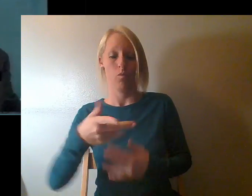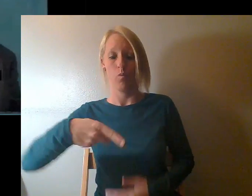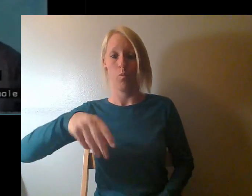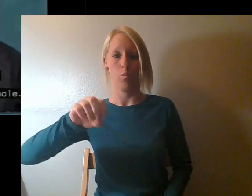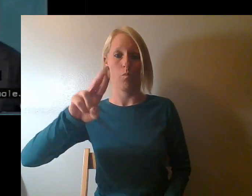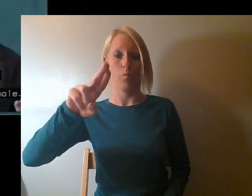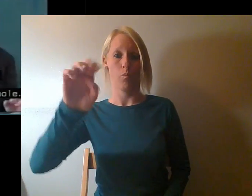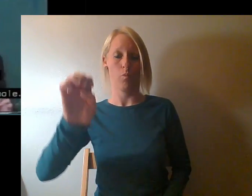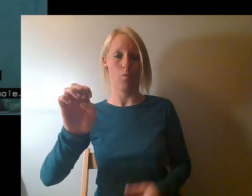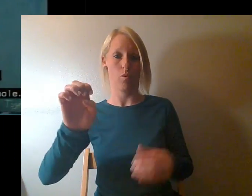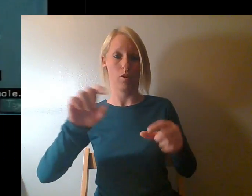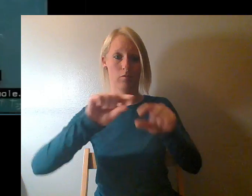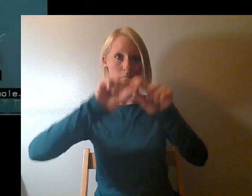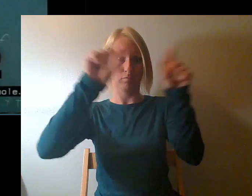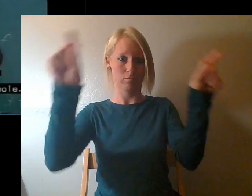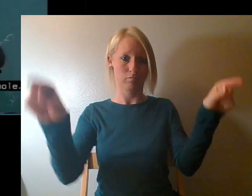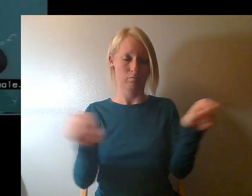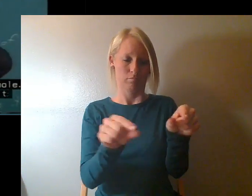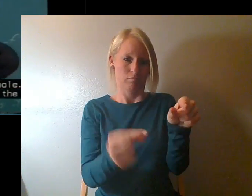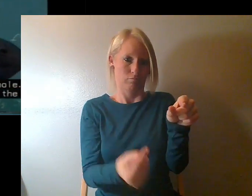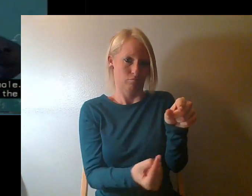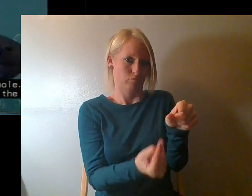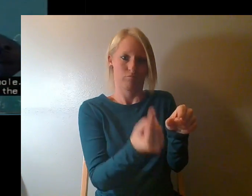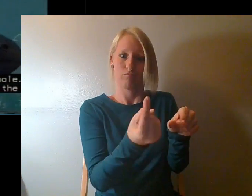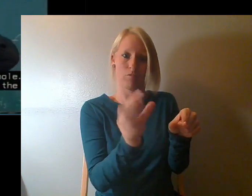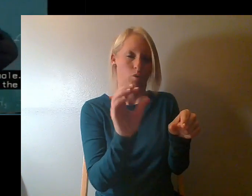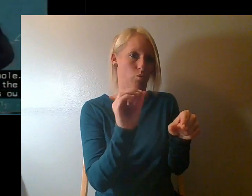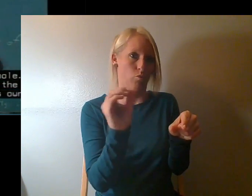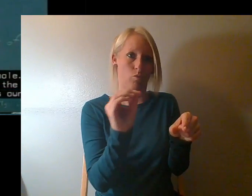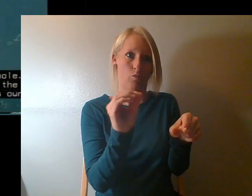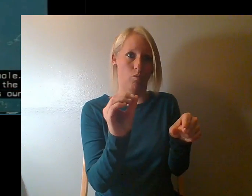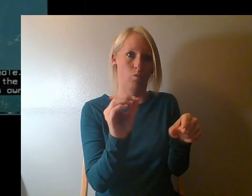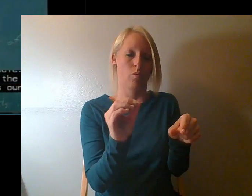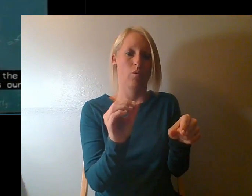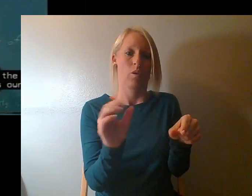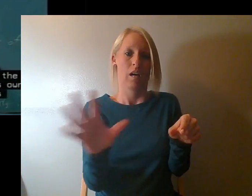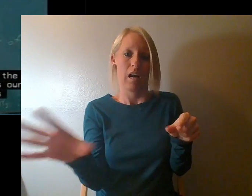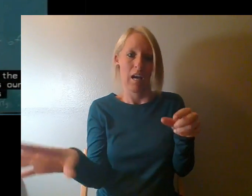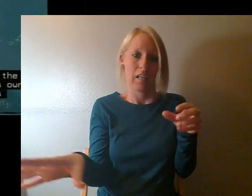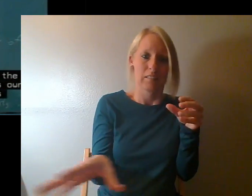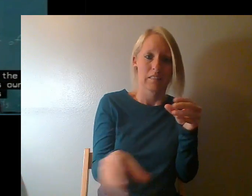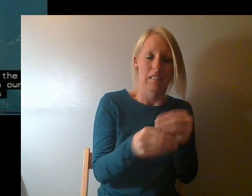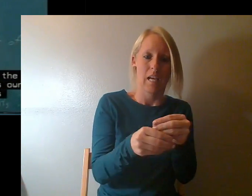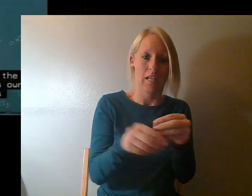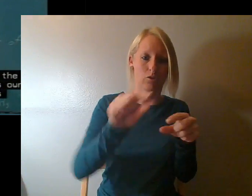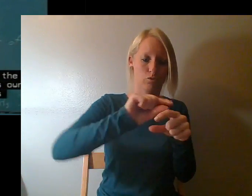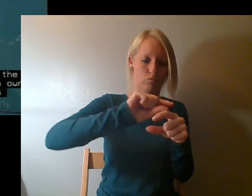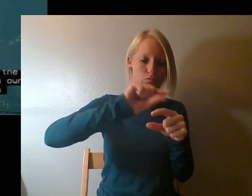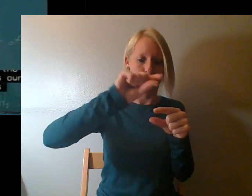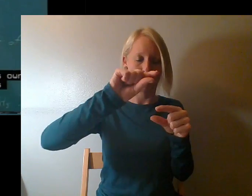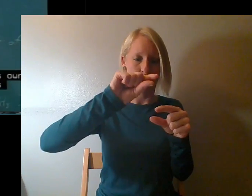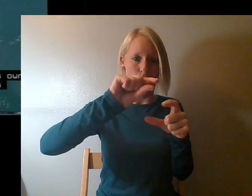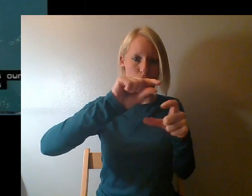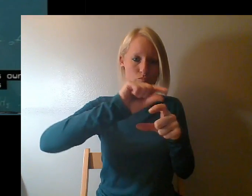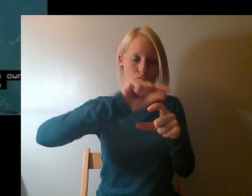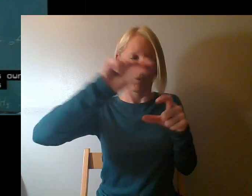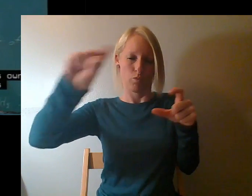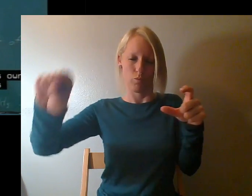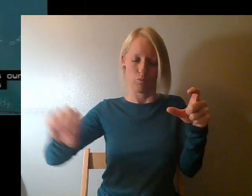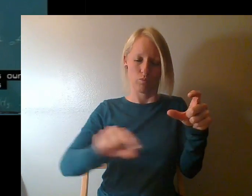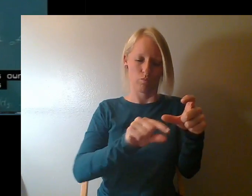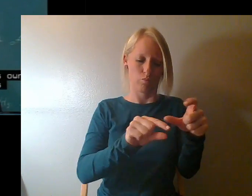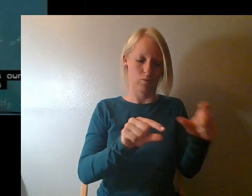virus will make its own hole. It'll actually attach to the cell membrane and drill its own hole and then send all its material into the